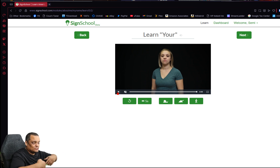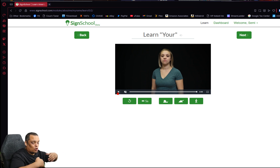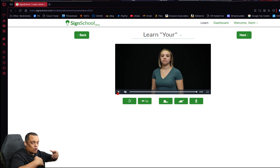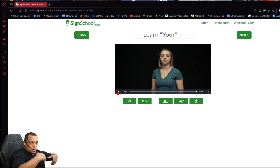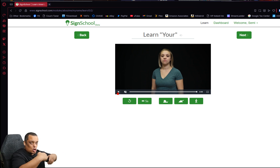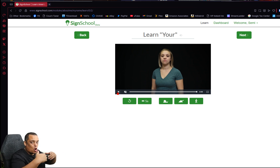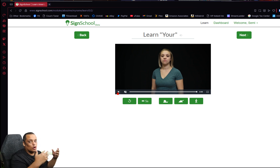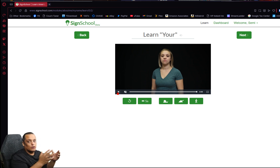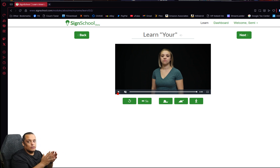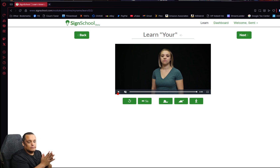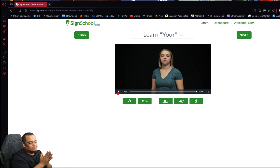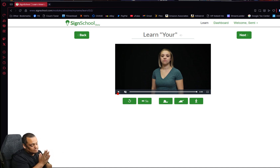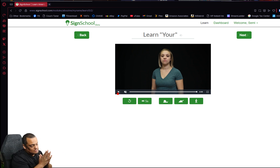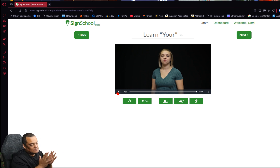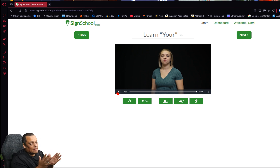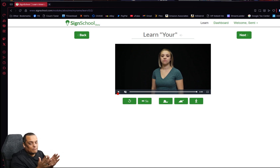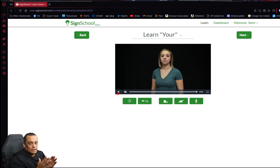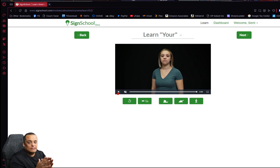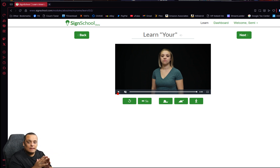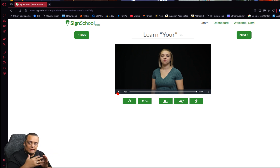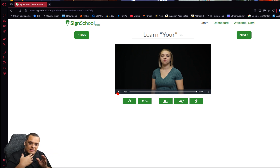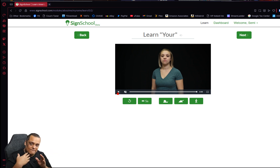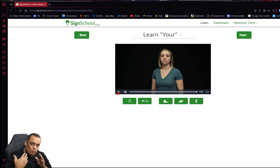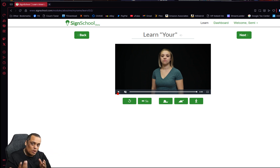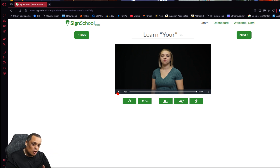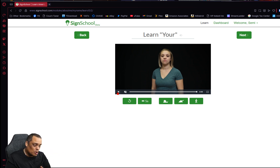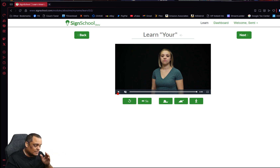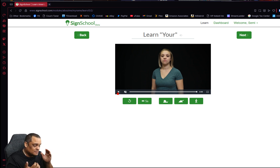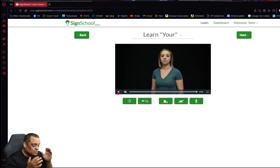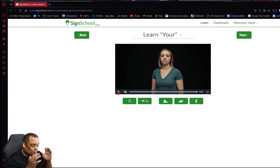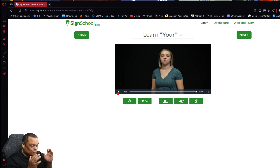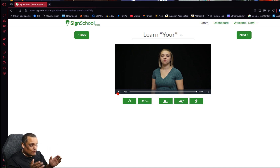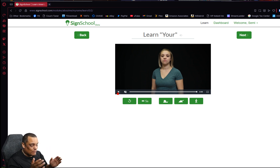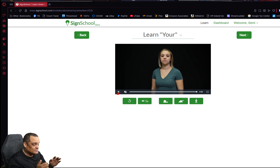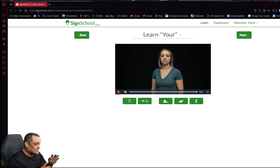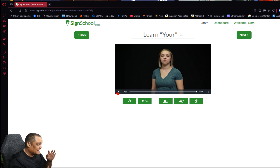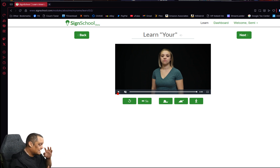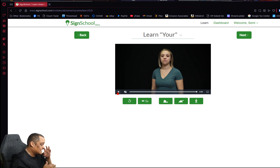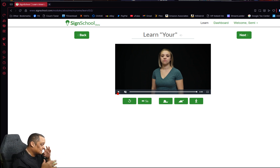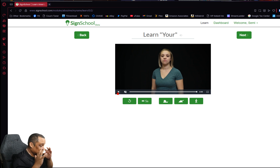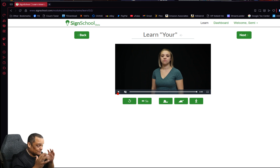it gets harder, longer. But if you want to learn it, this is a great